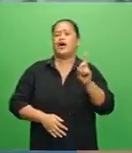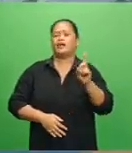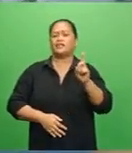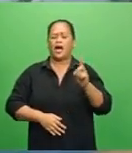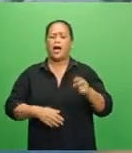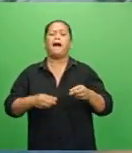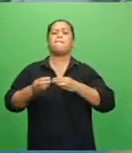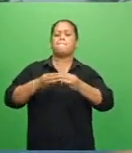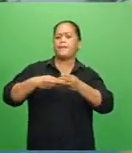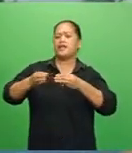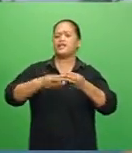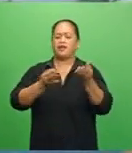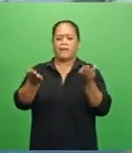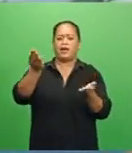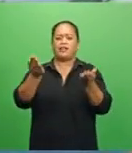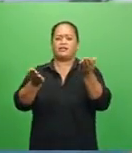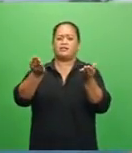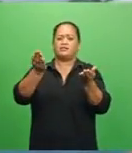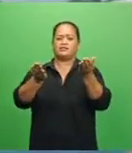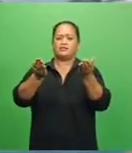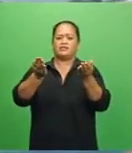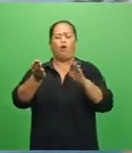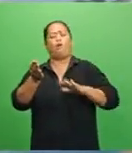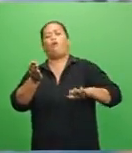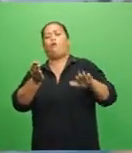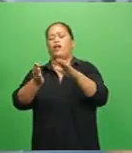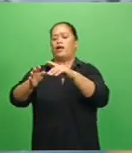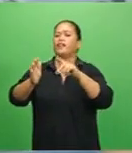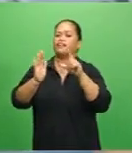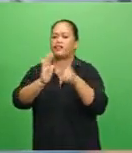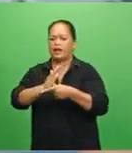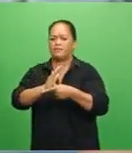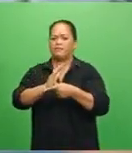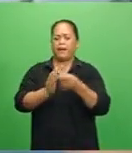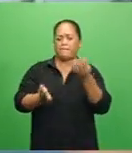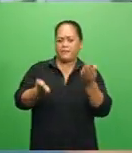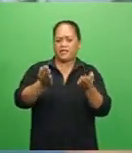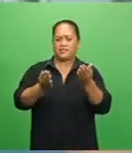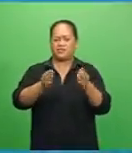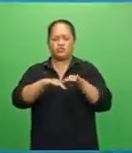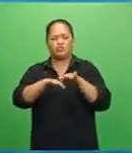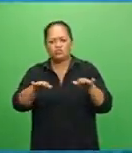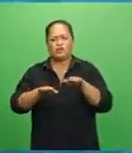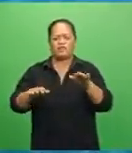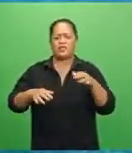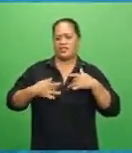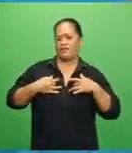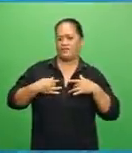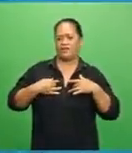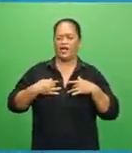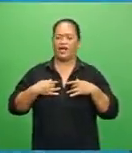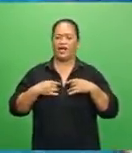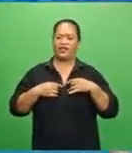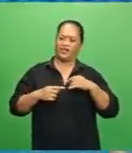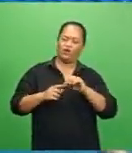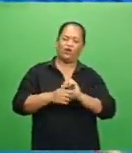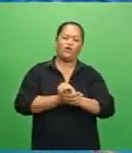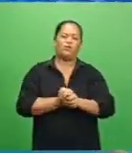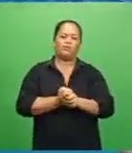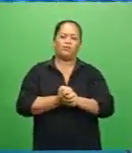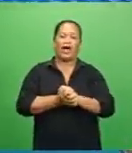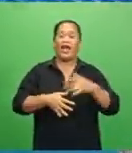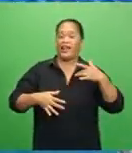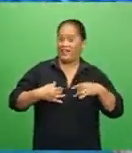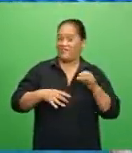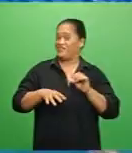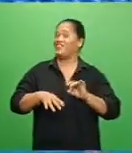to balance everything out. Balance your swimming life and your social life, or life outside of